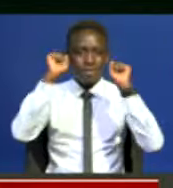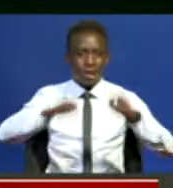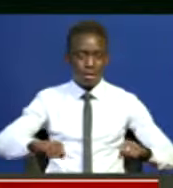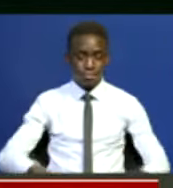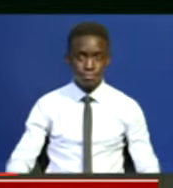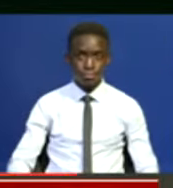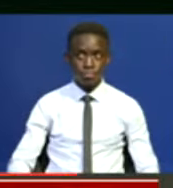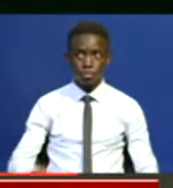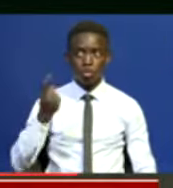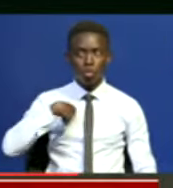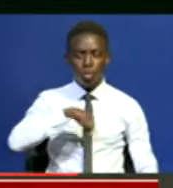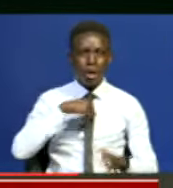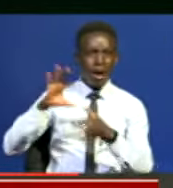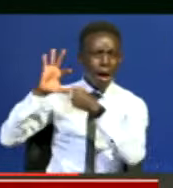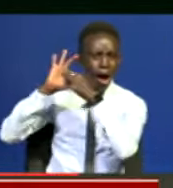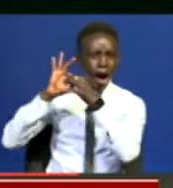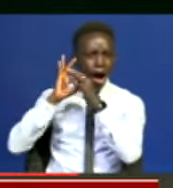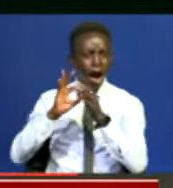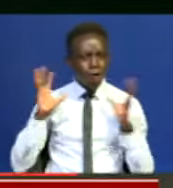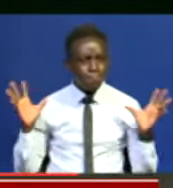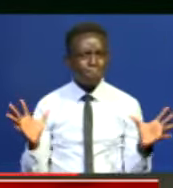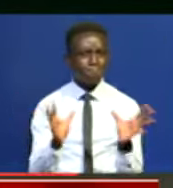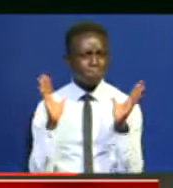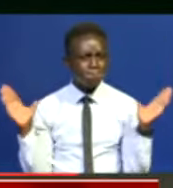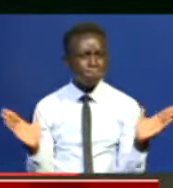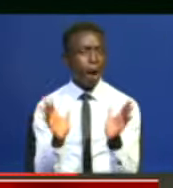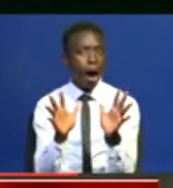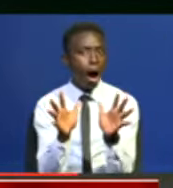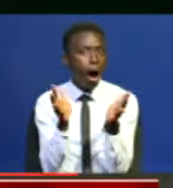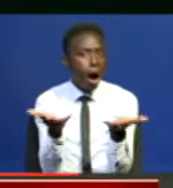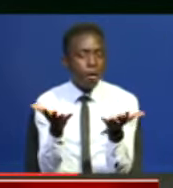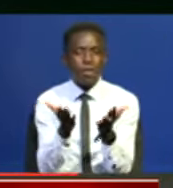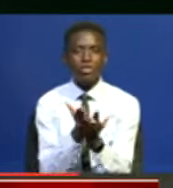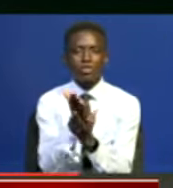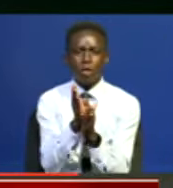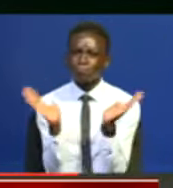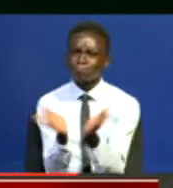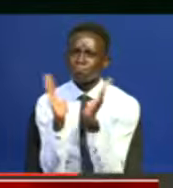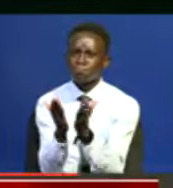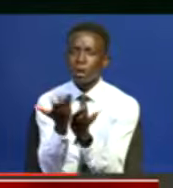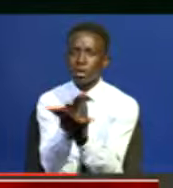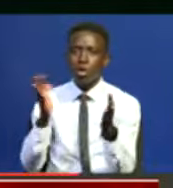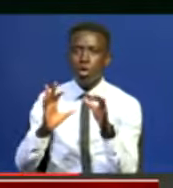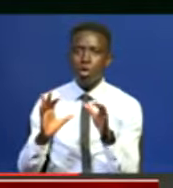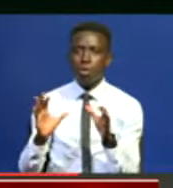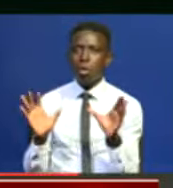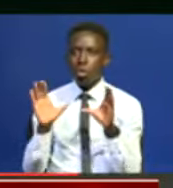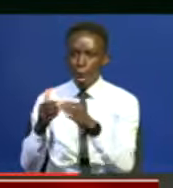by encouraging the community to come and showcase their skills